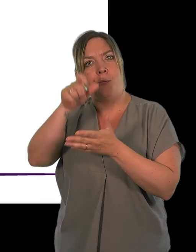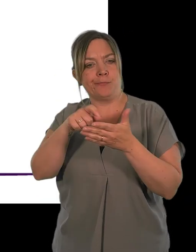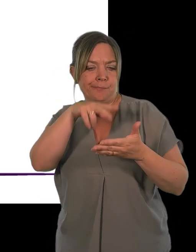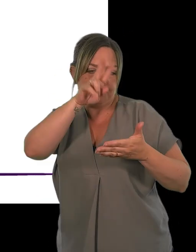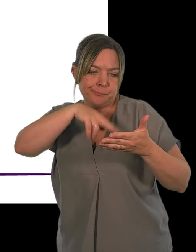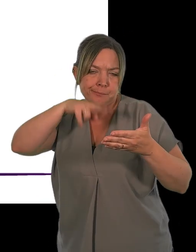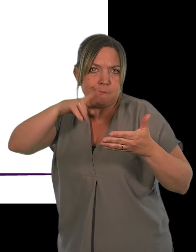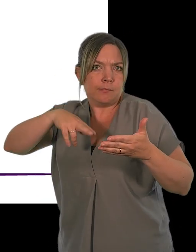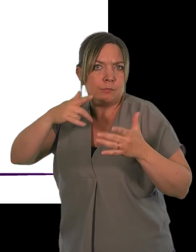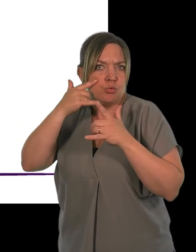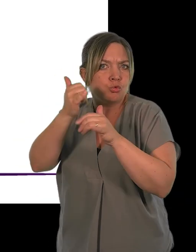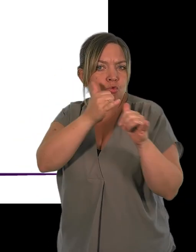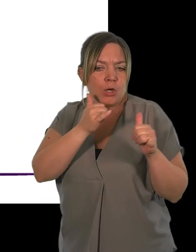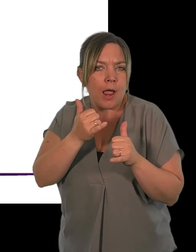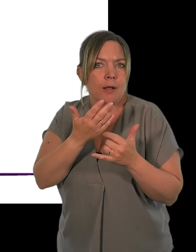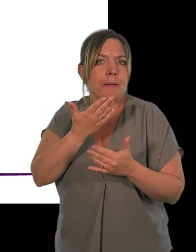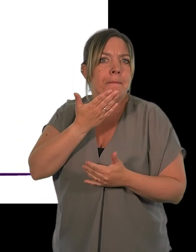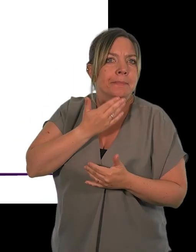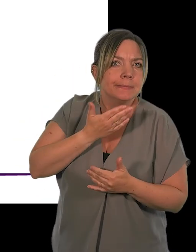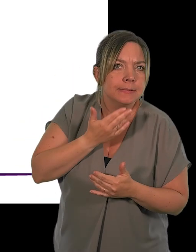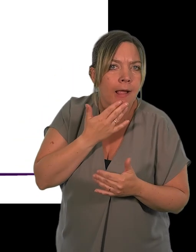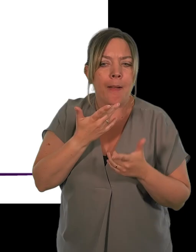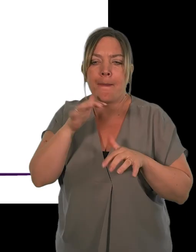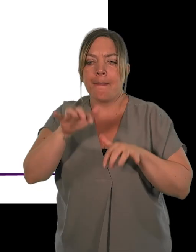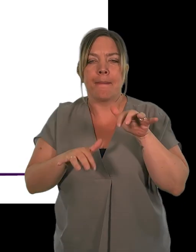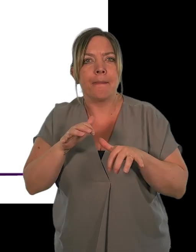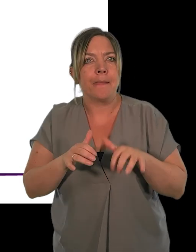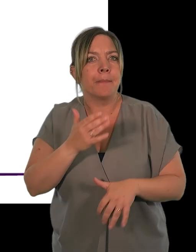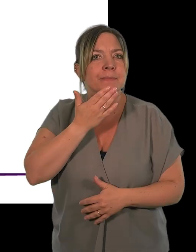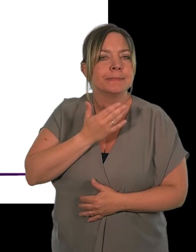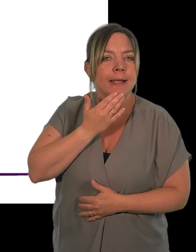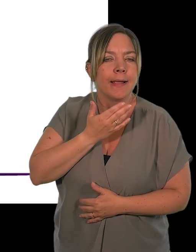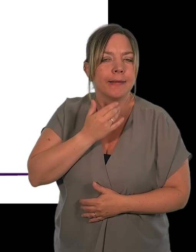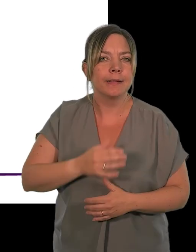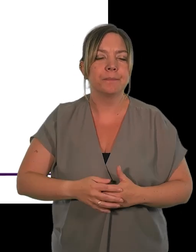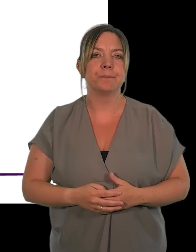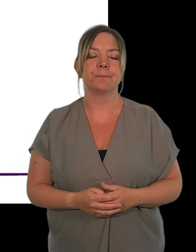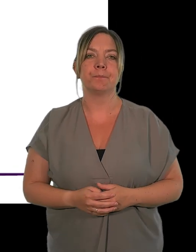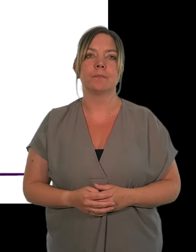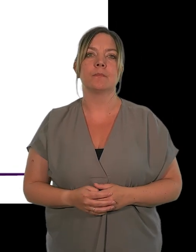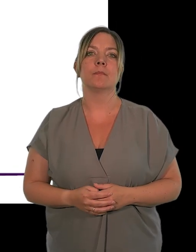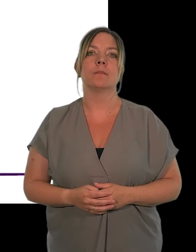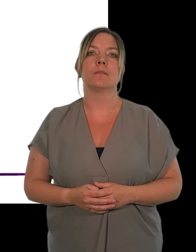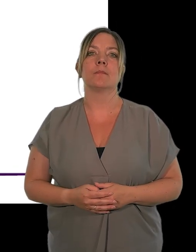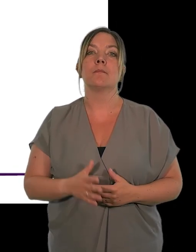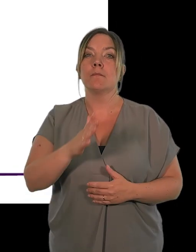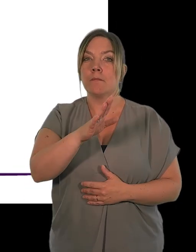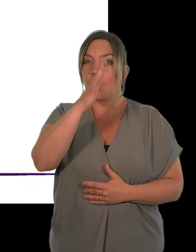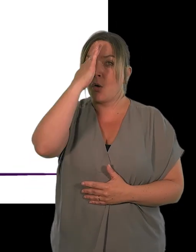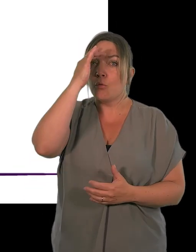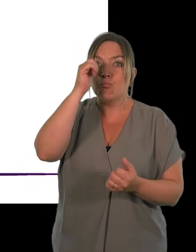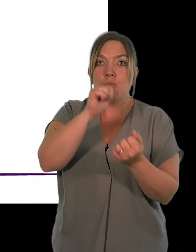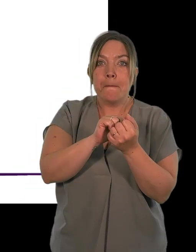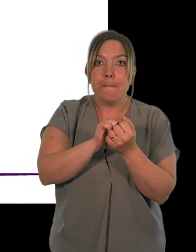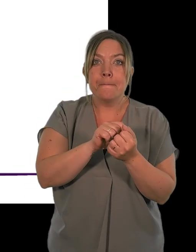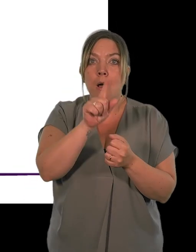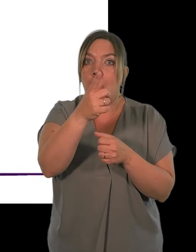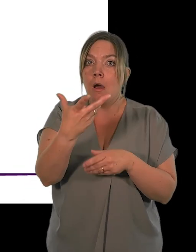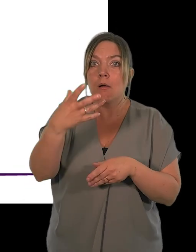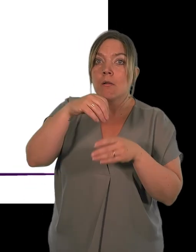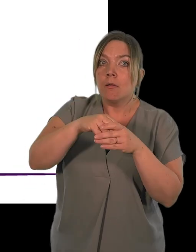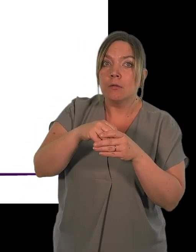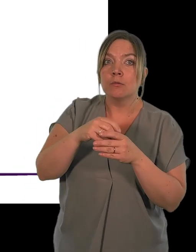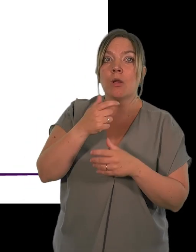it proofread to check for mistakes and typographical errors. Just remember, if you include